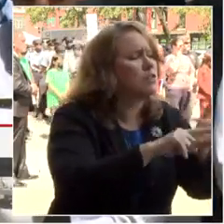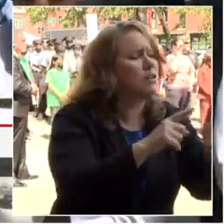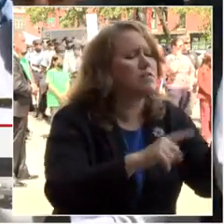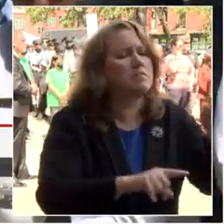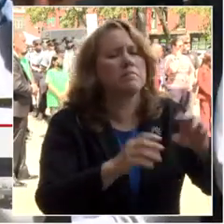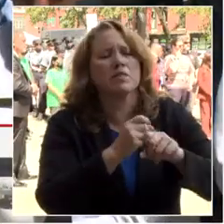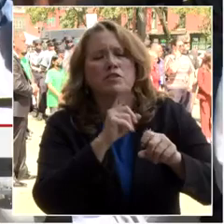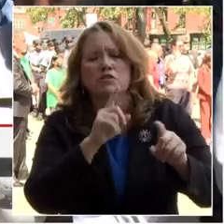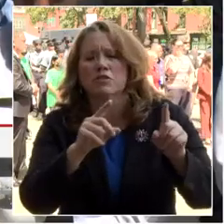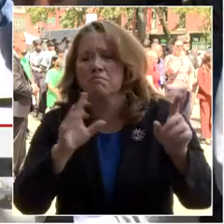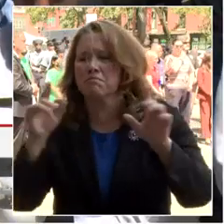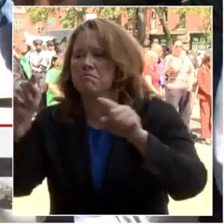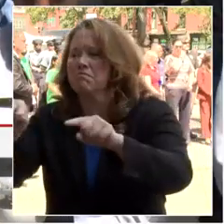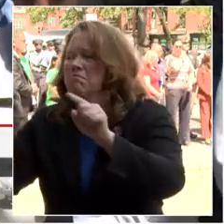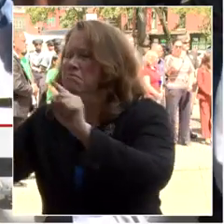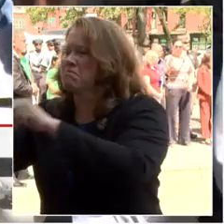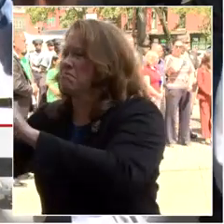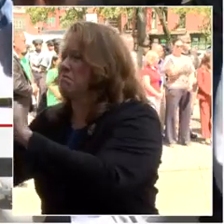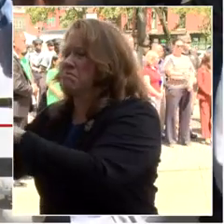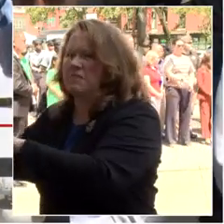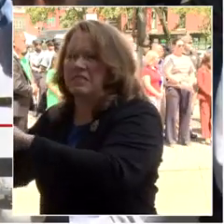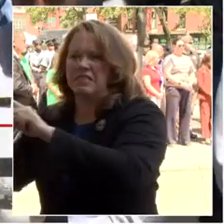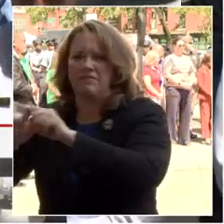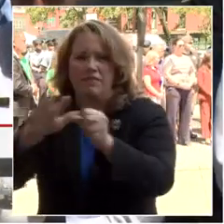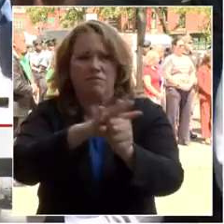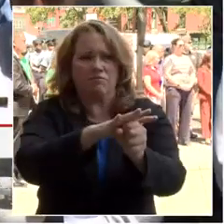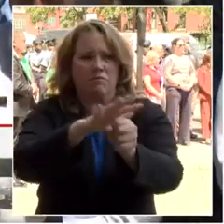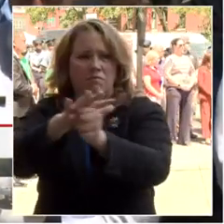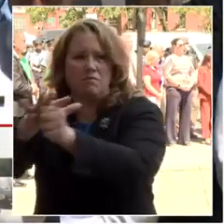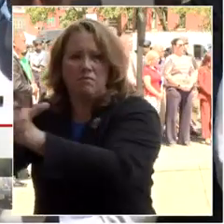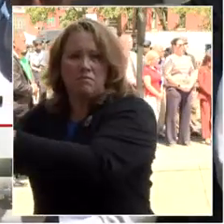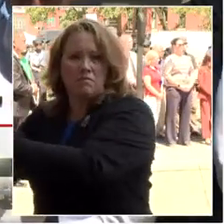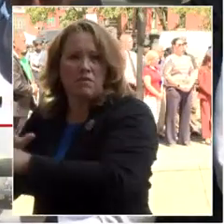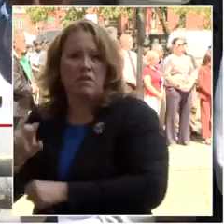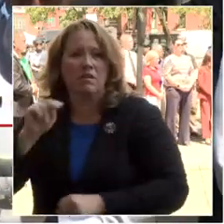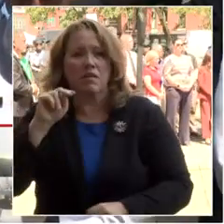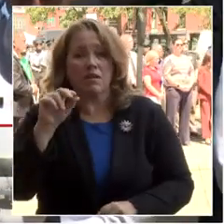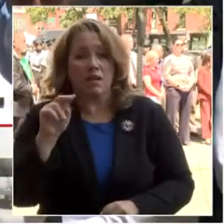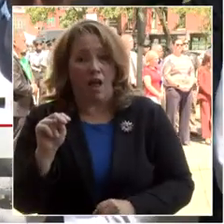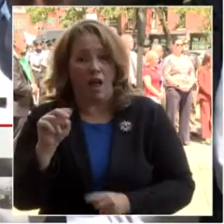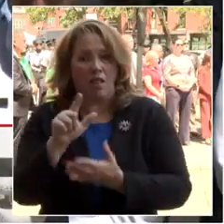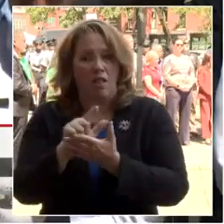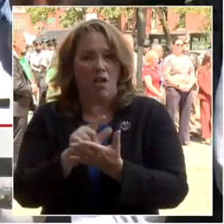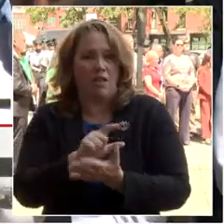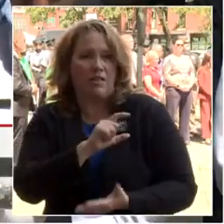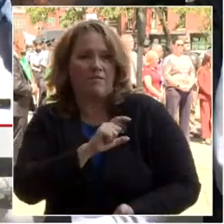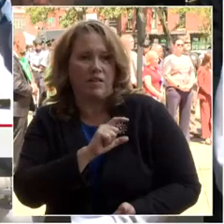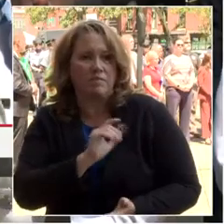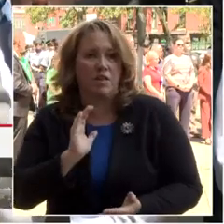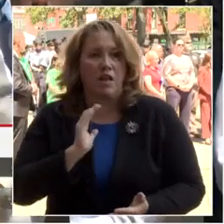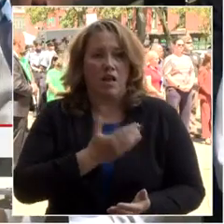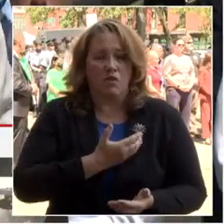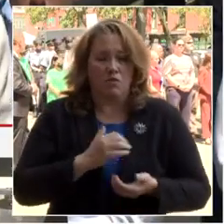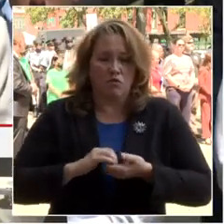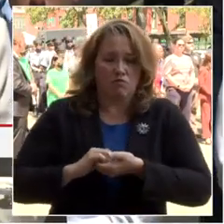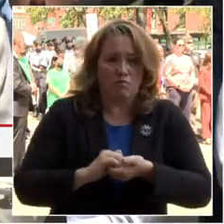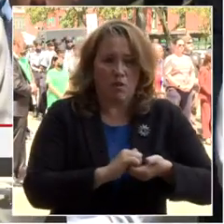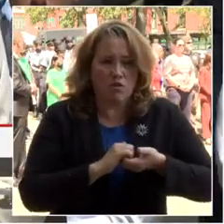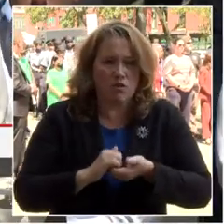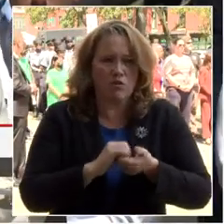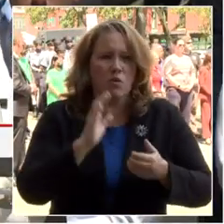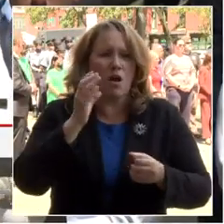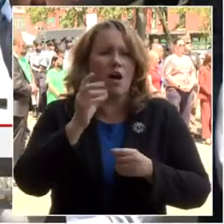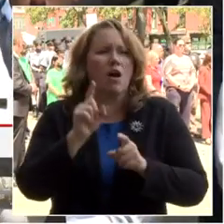of non-law enforcement partners like our credible messengers and violence interrupters. We are